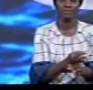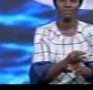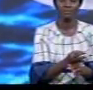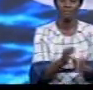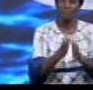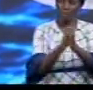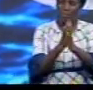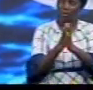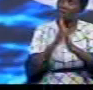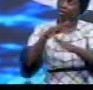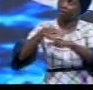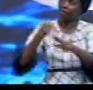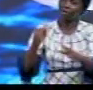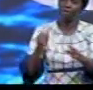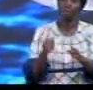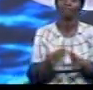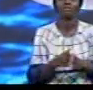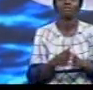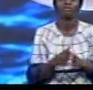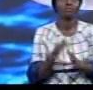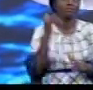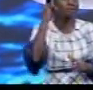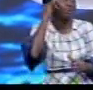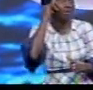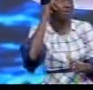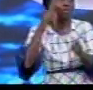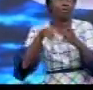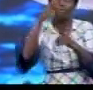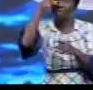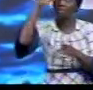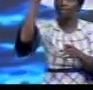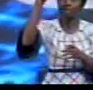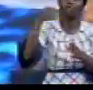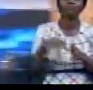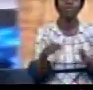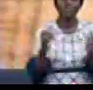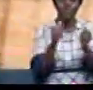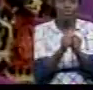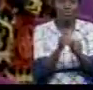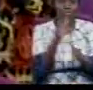with a fully charged phone.